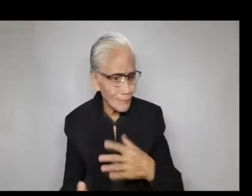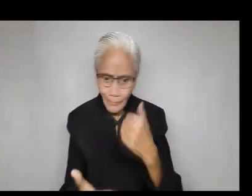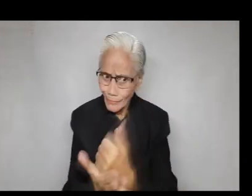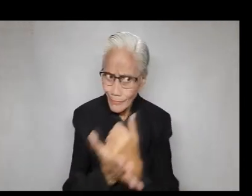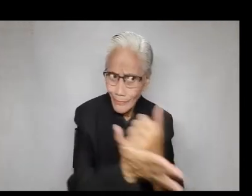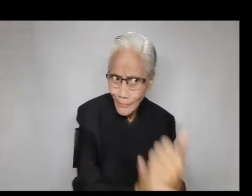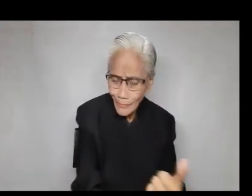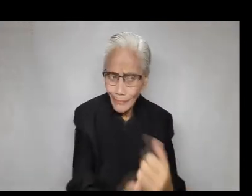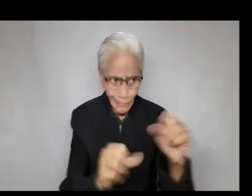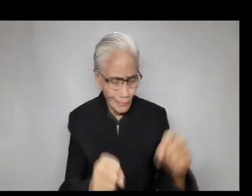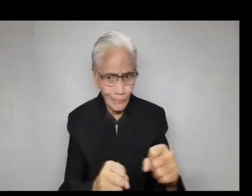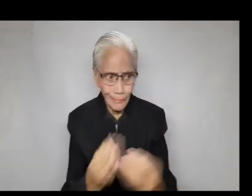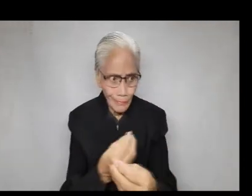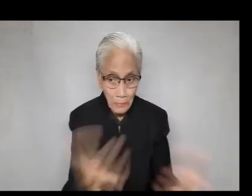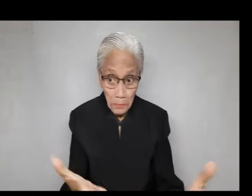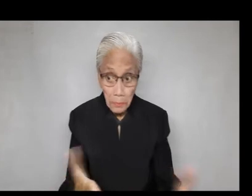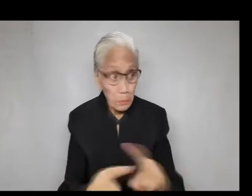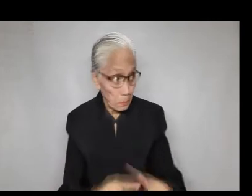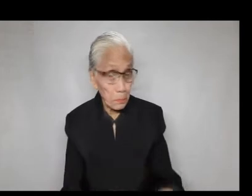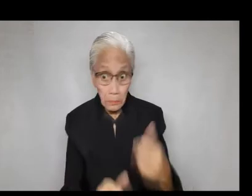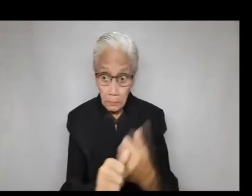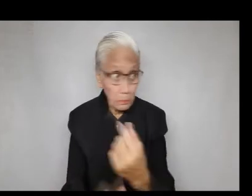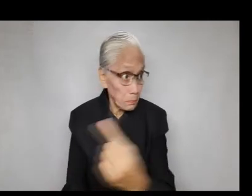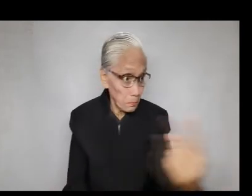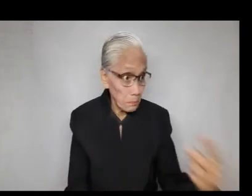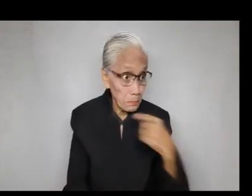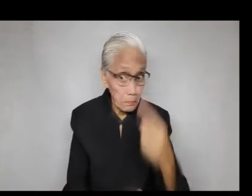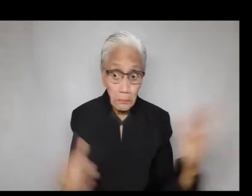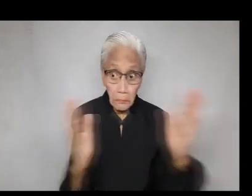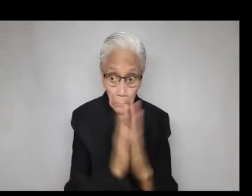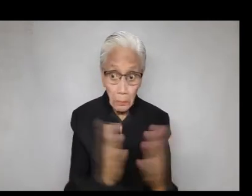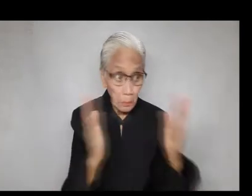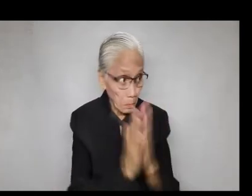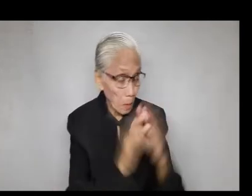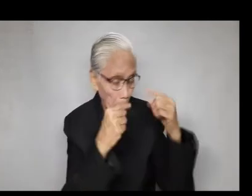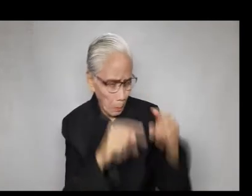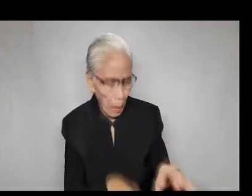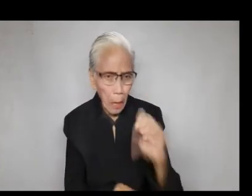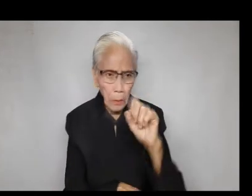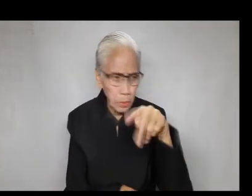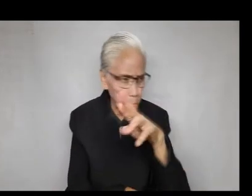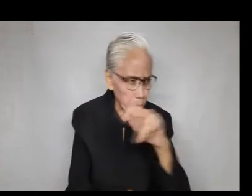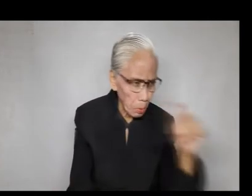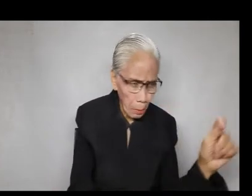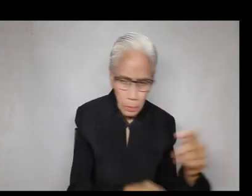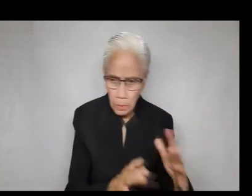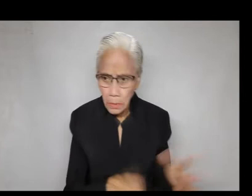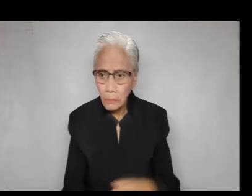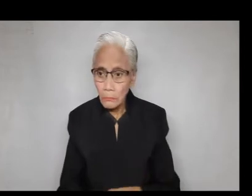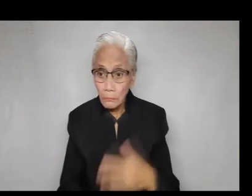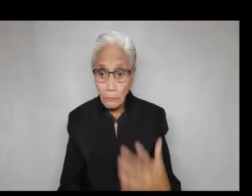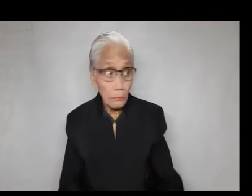help they can," said the spokesman. Everyone said, "Amen," and went squirt, squirt. At